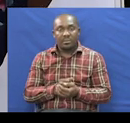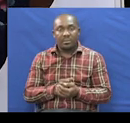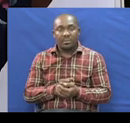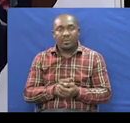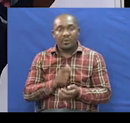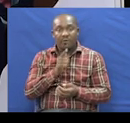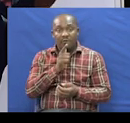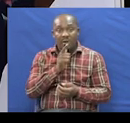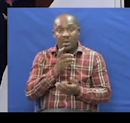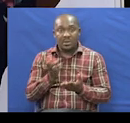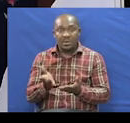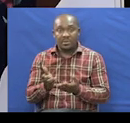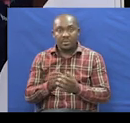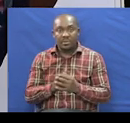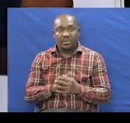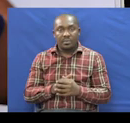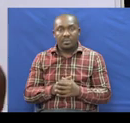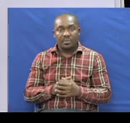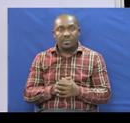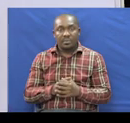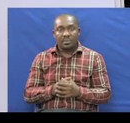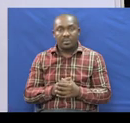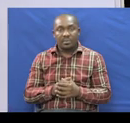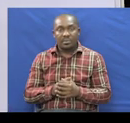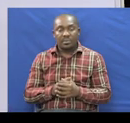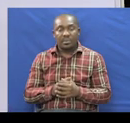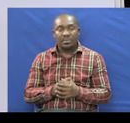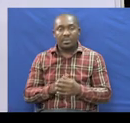for lunch. You can take some rice for lunch.